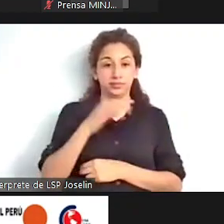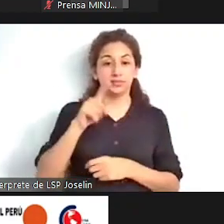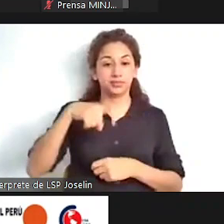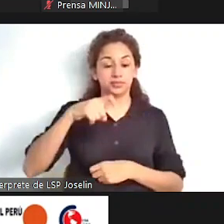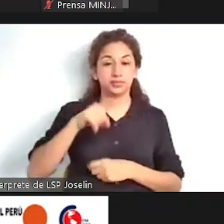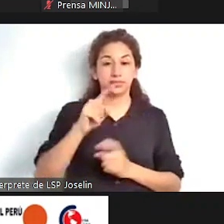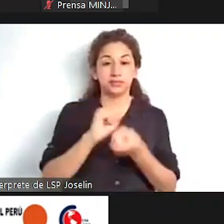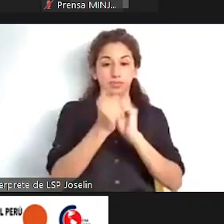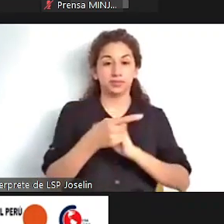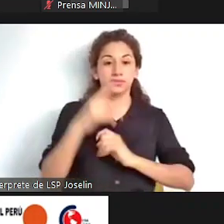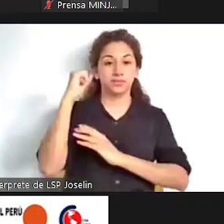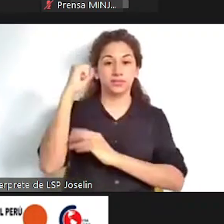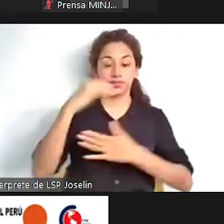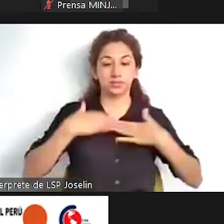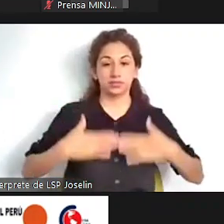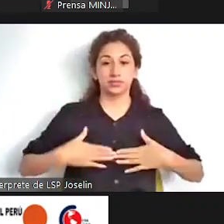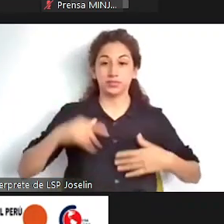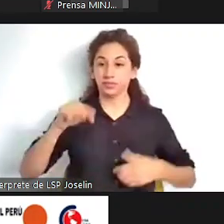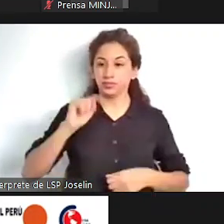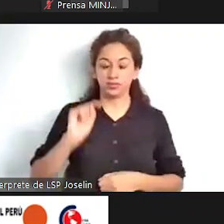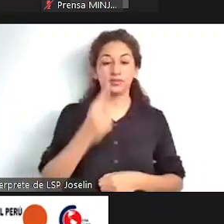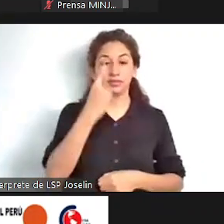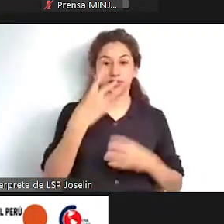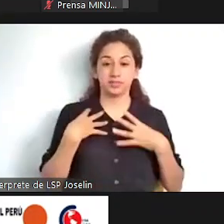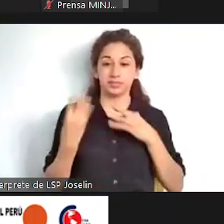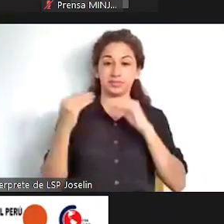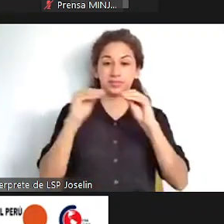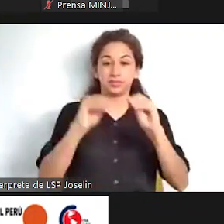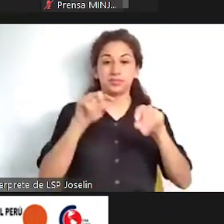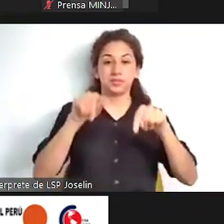contribution to the discussion thank you